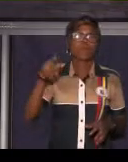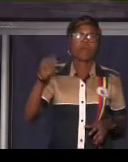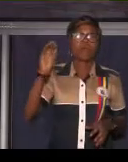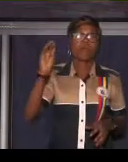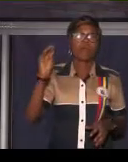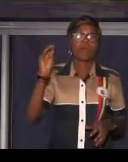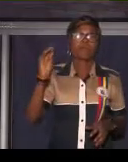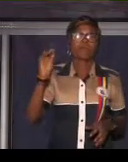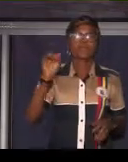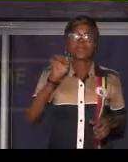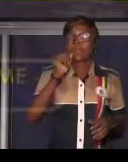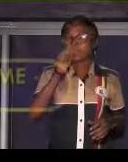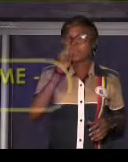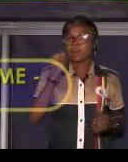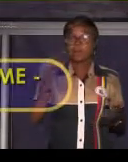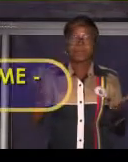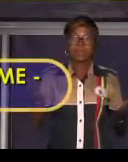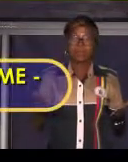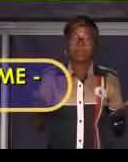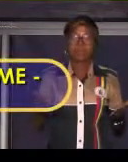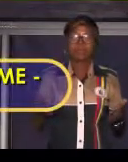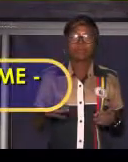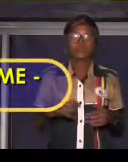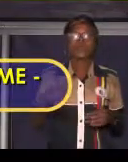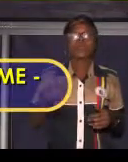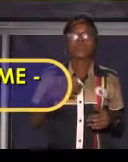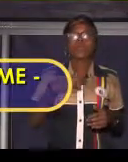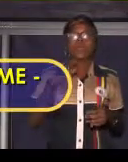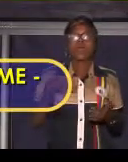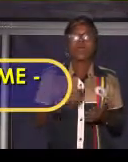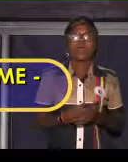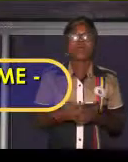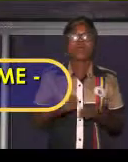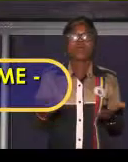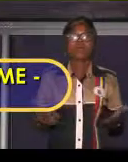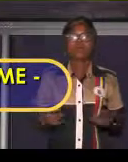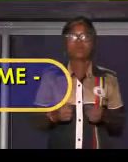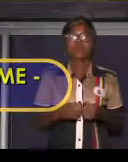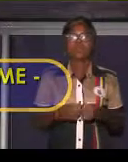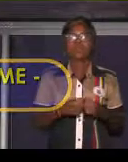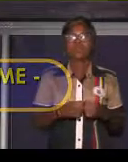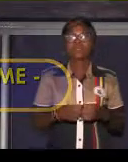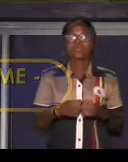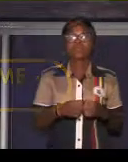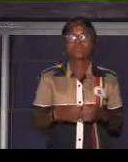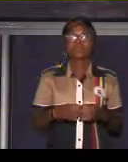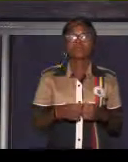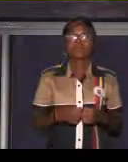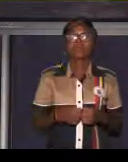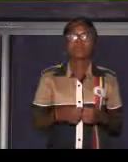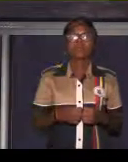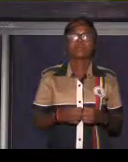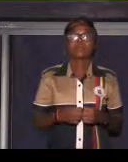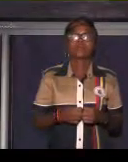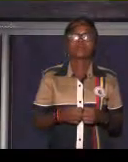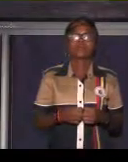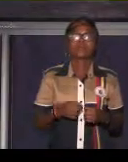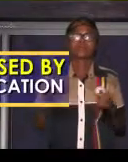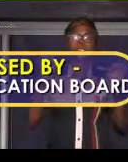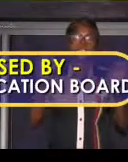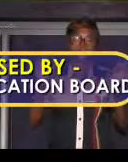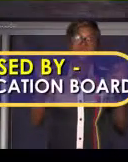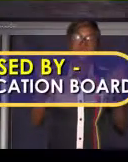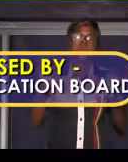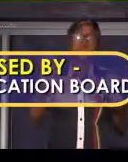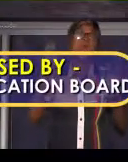Popo is here. I am also here. Good. We are here together. 100%